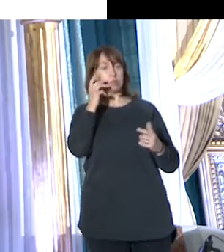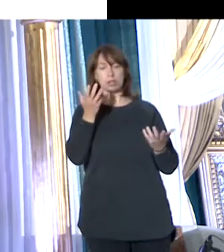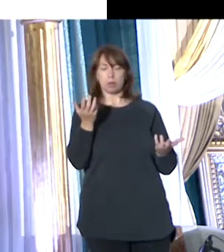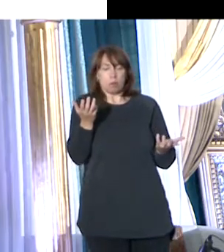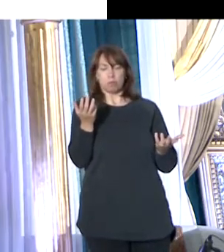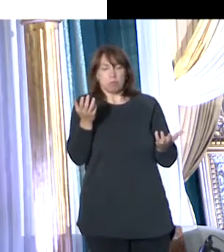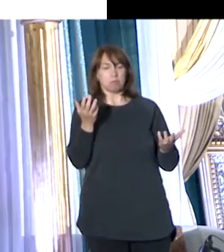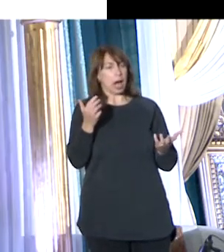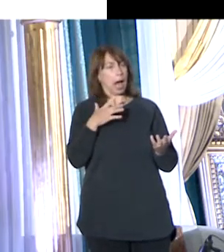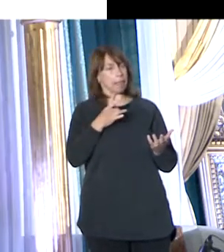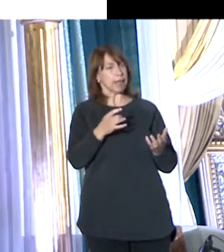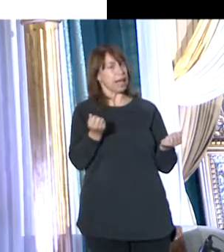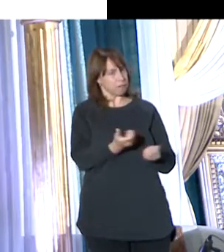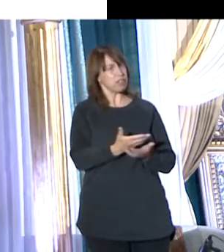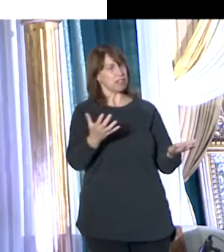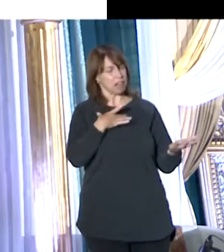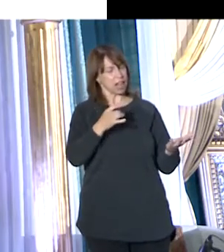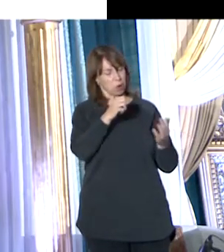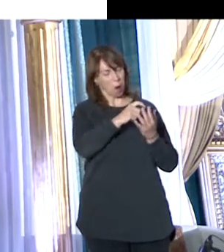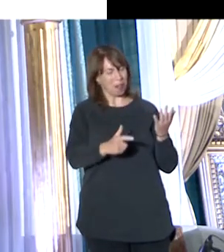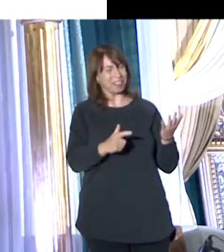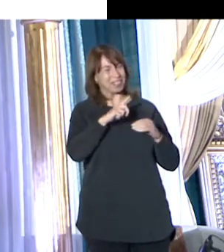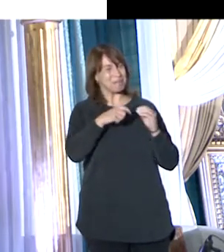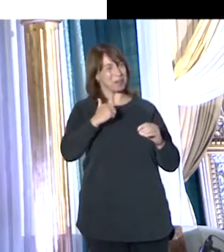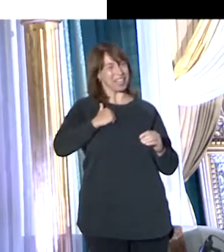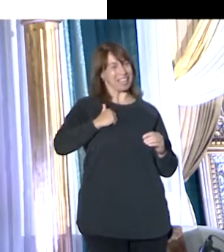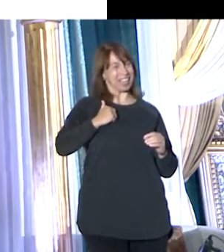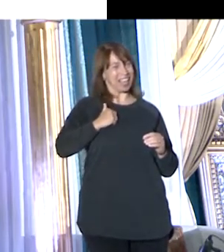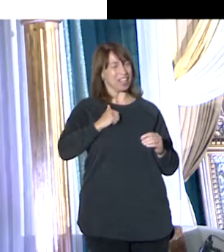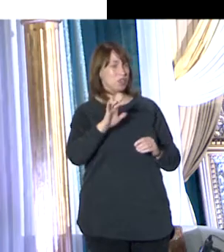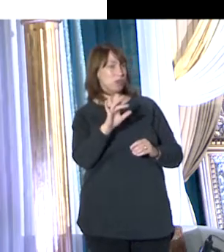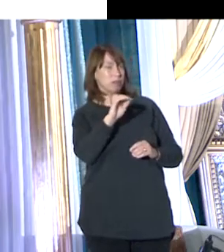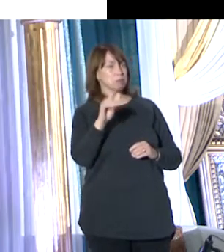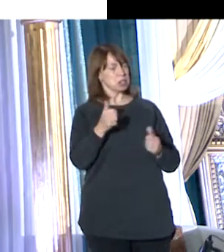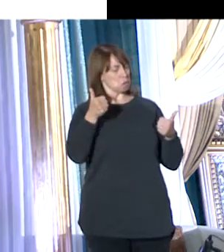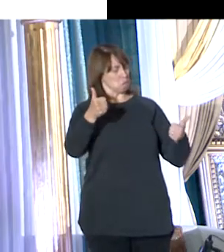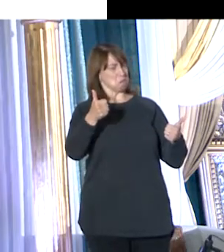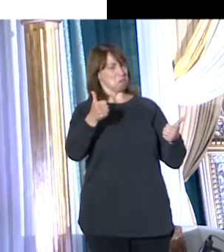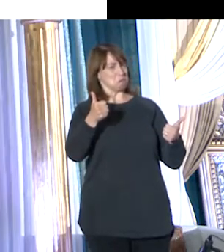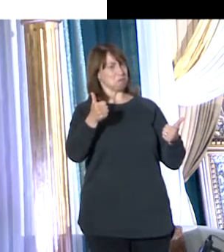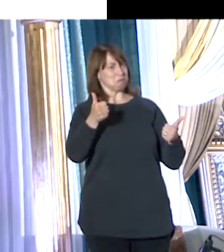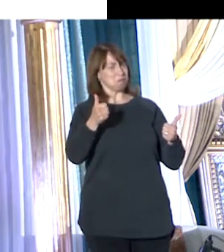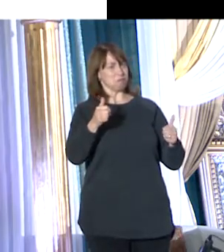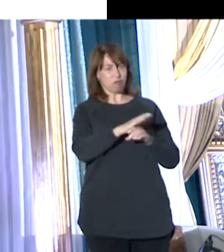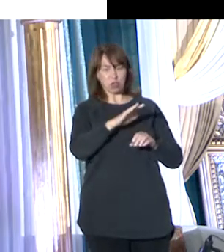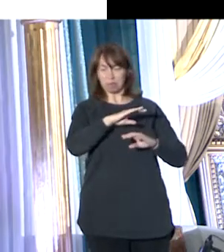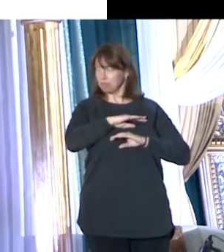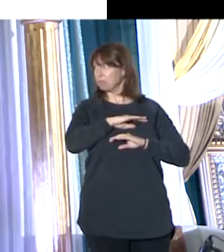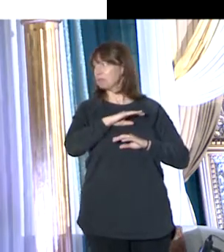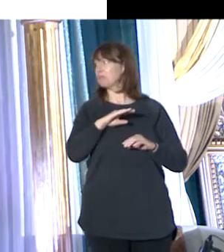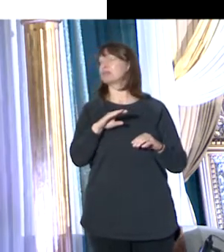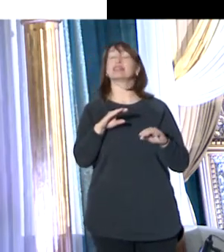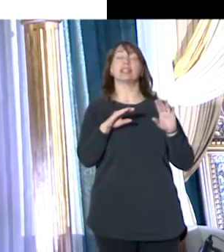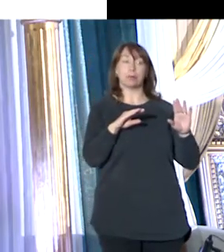country. So that's quite striking as well. And similar to pride in country is the sense of